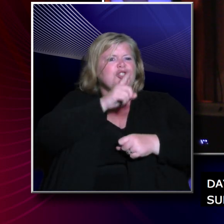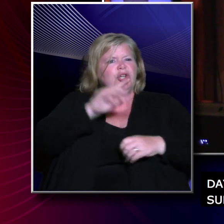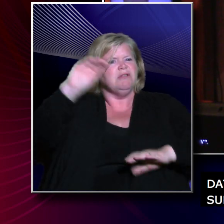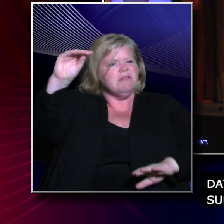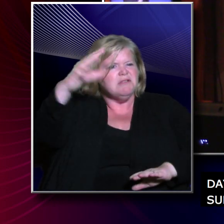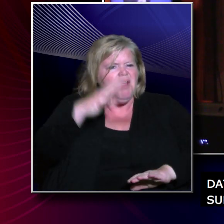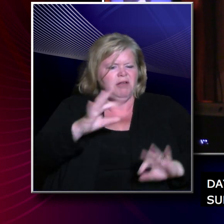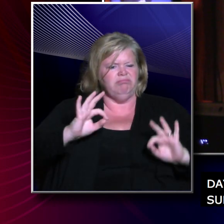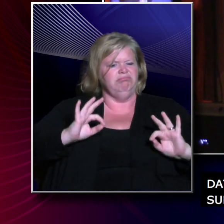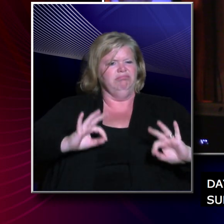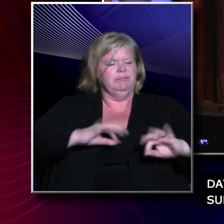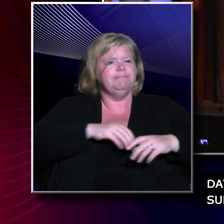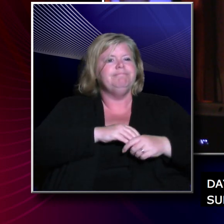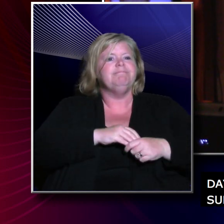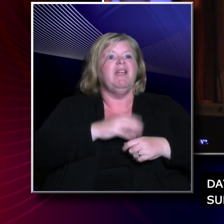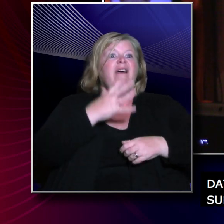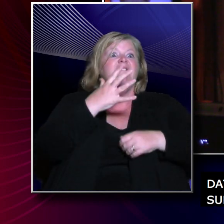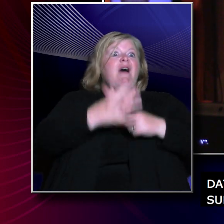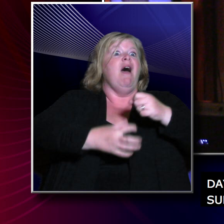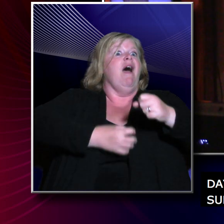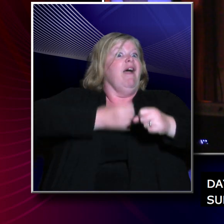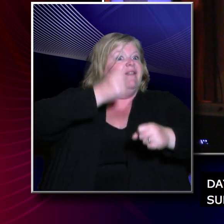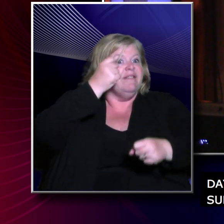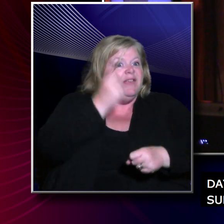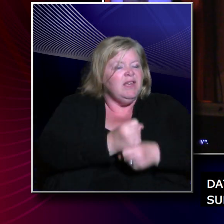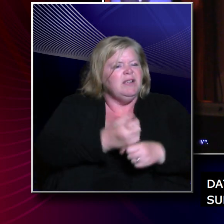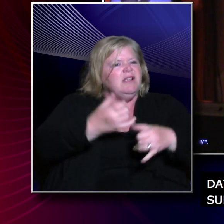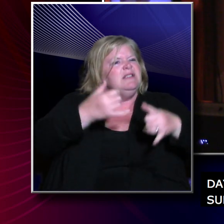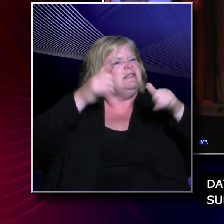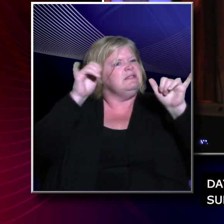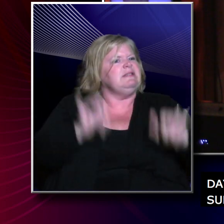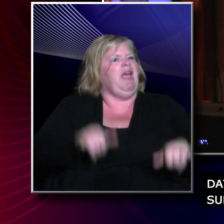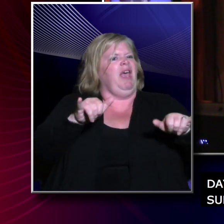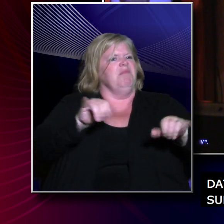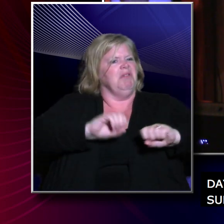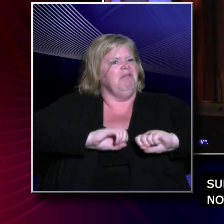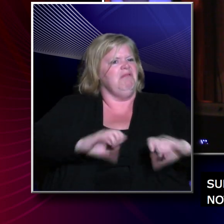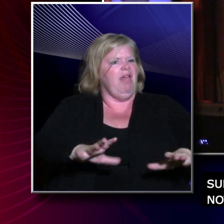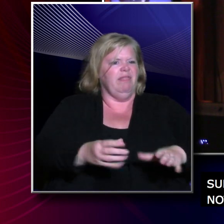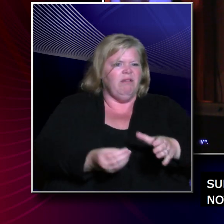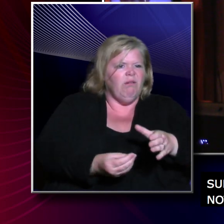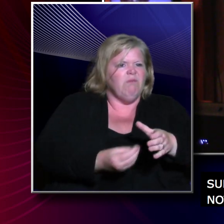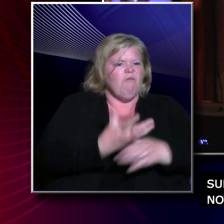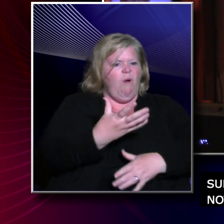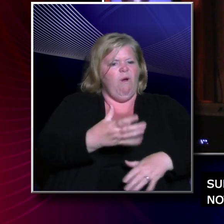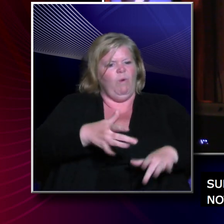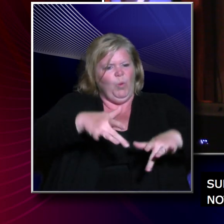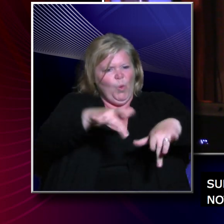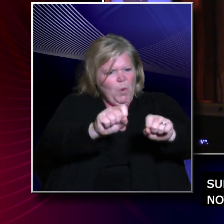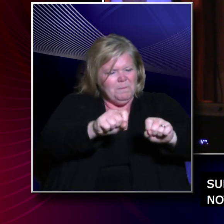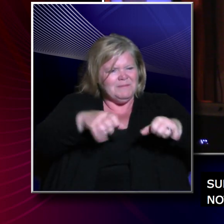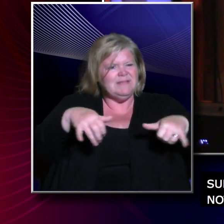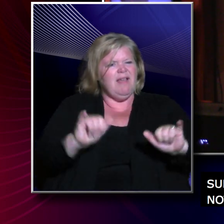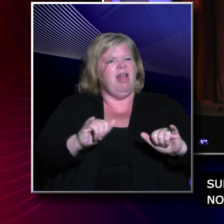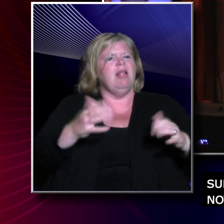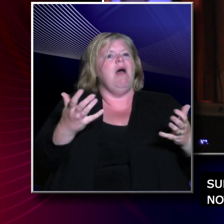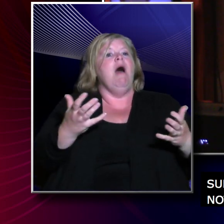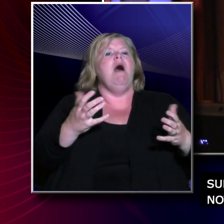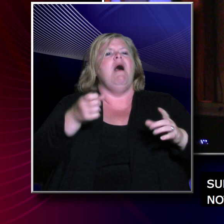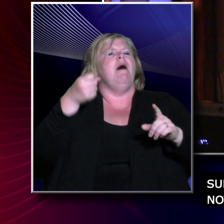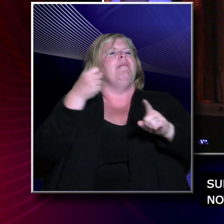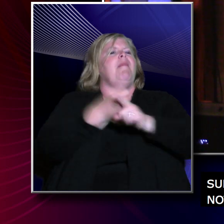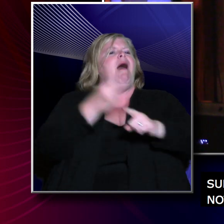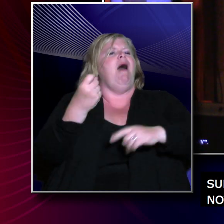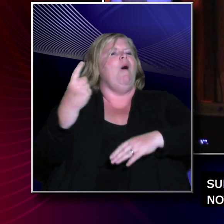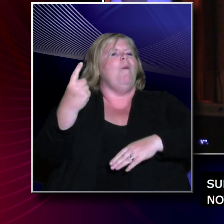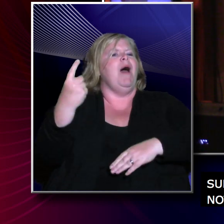sunshine. 5 years, nothing. Nothing is going on. And then one day,